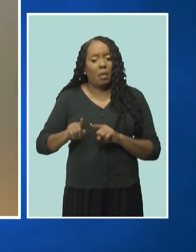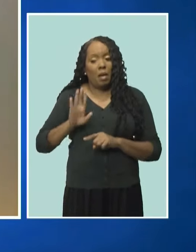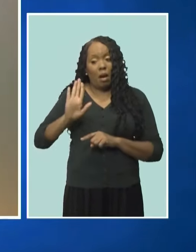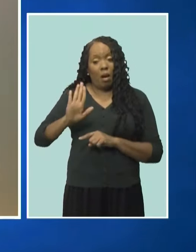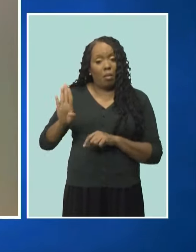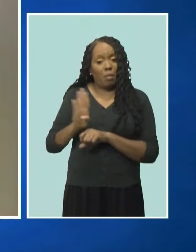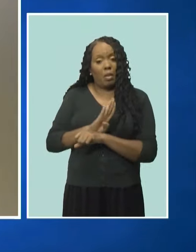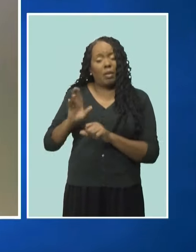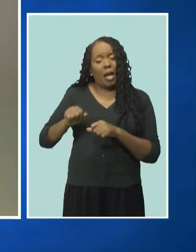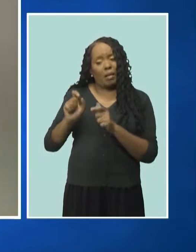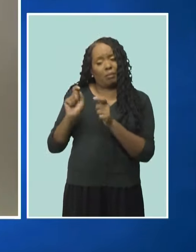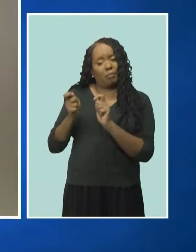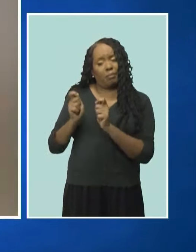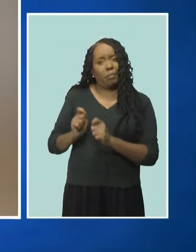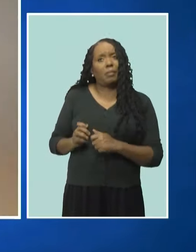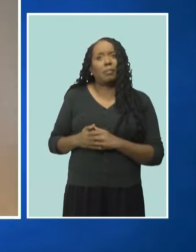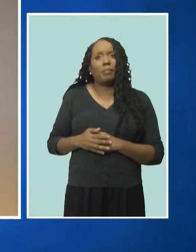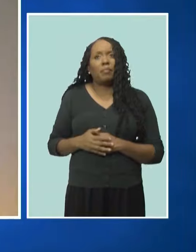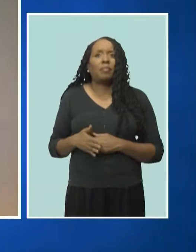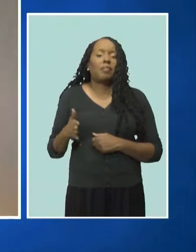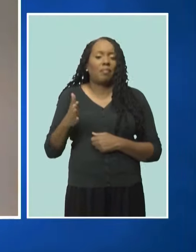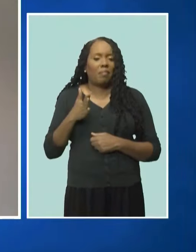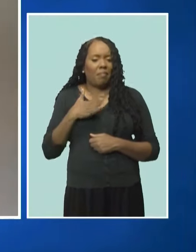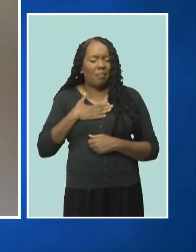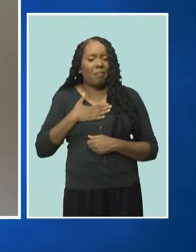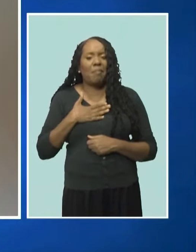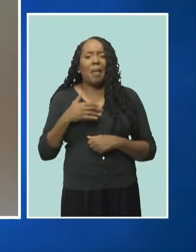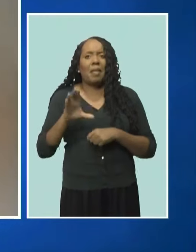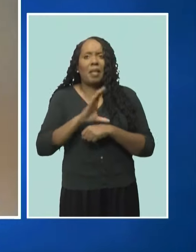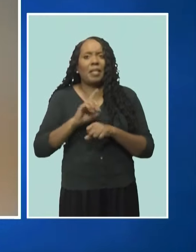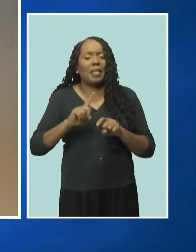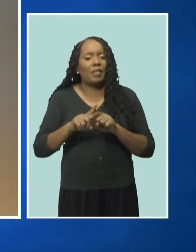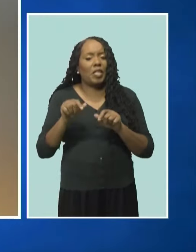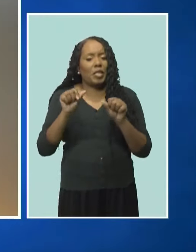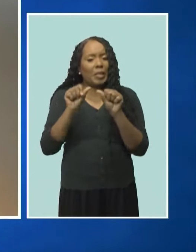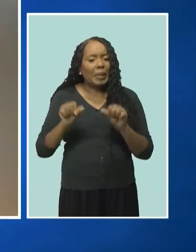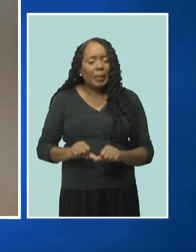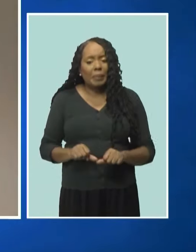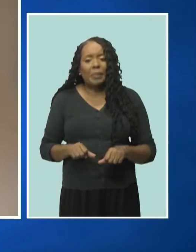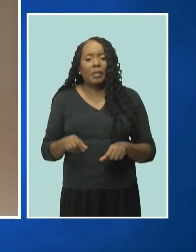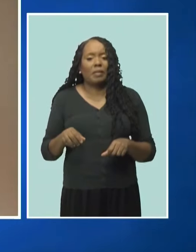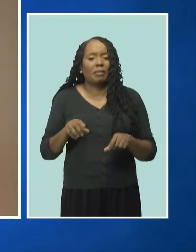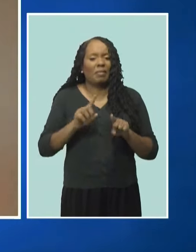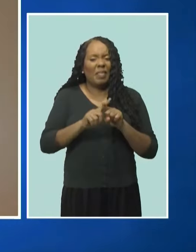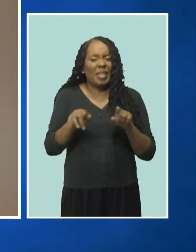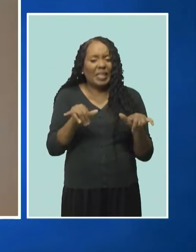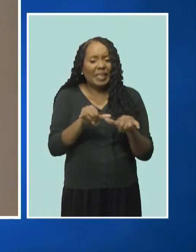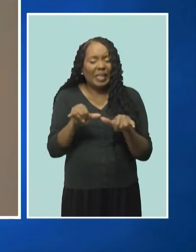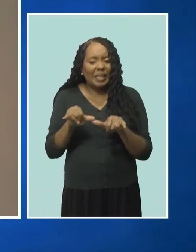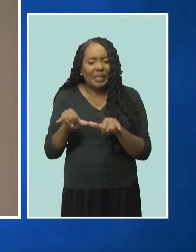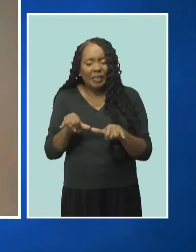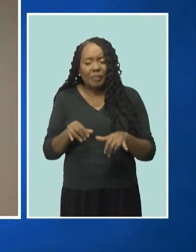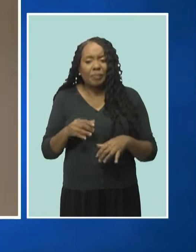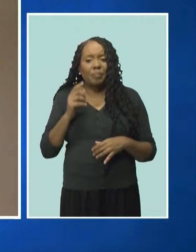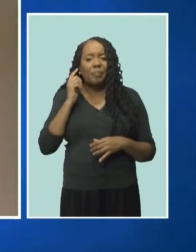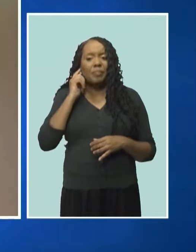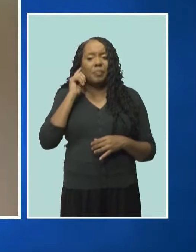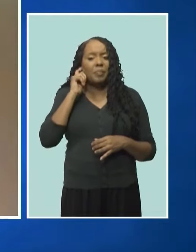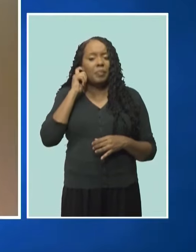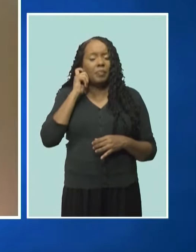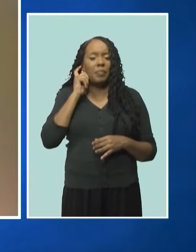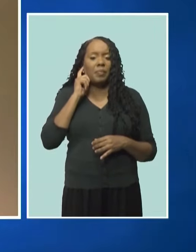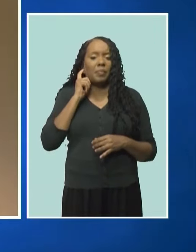occasion. You have a variety of shapes, a variety of sizes. You also have a variety